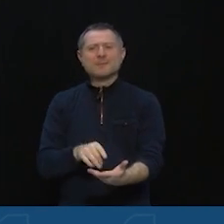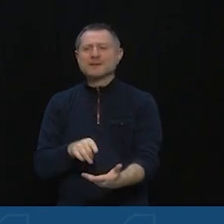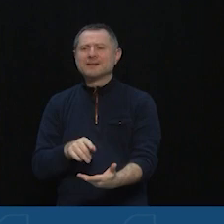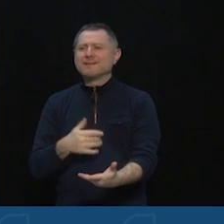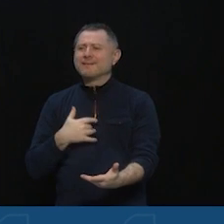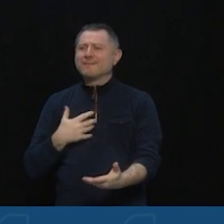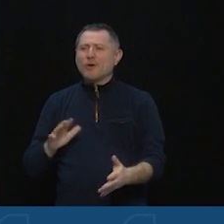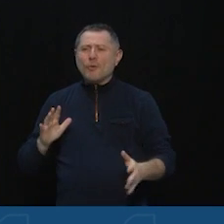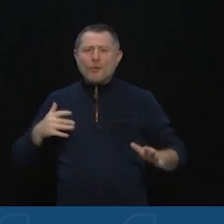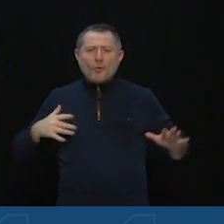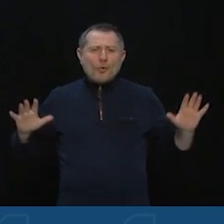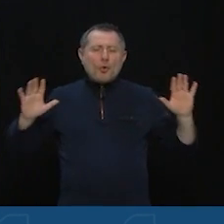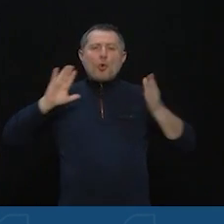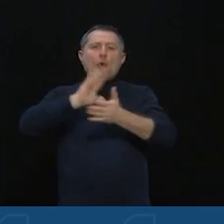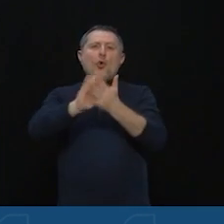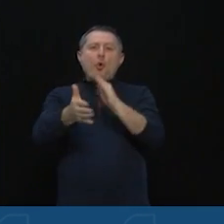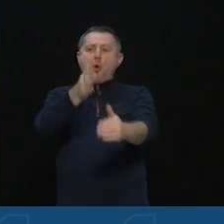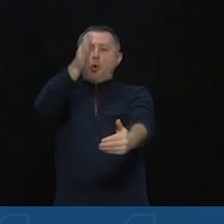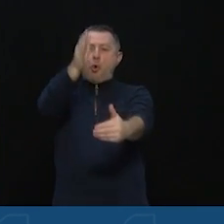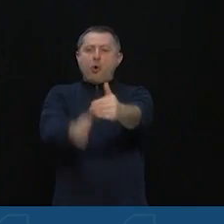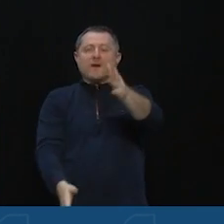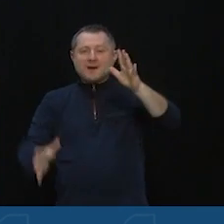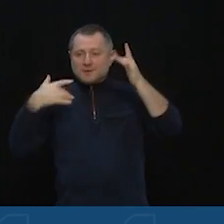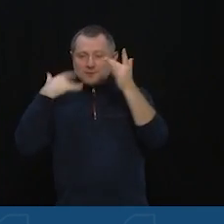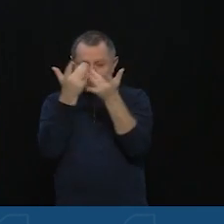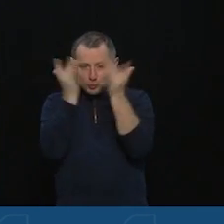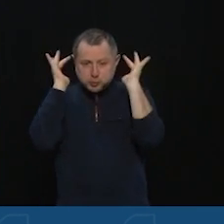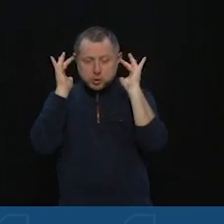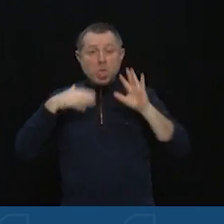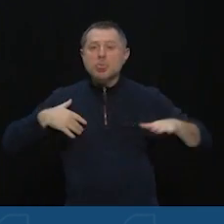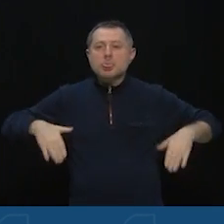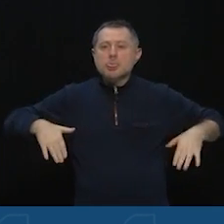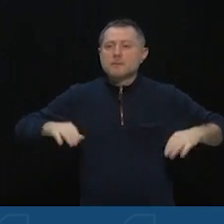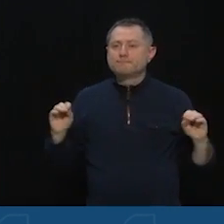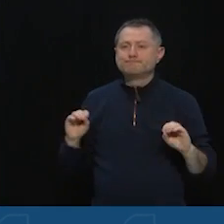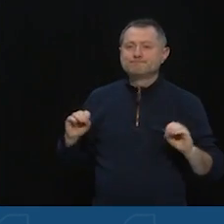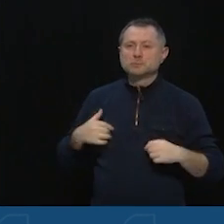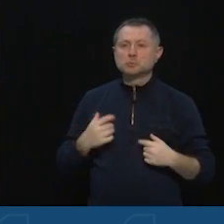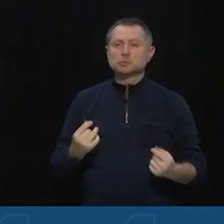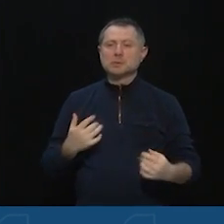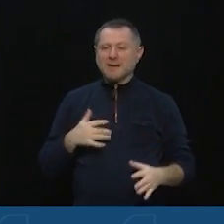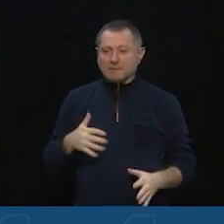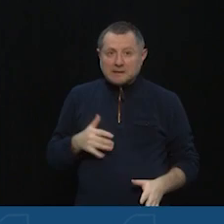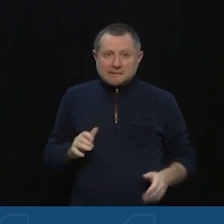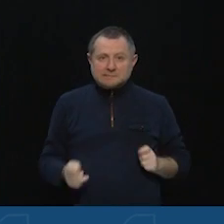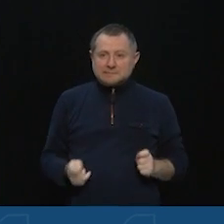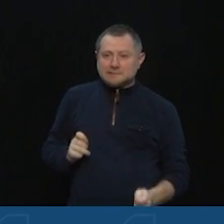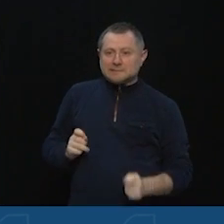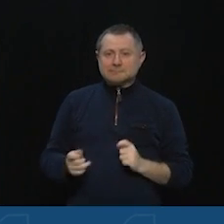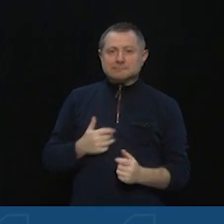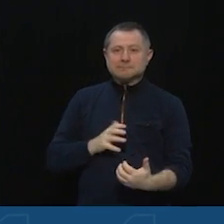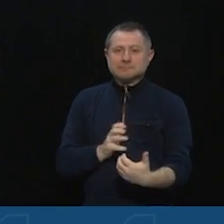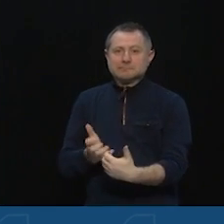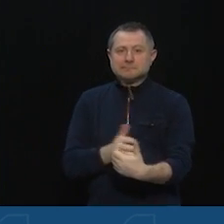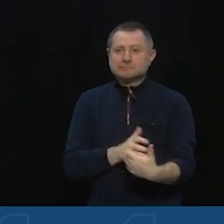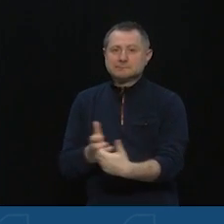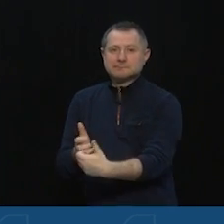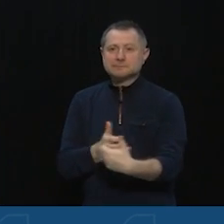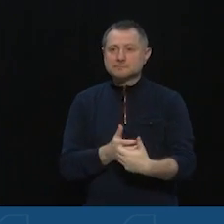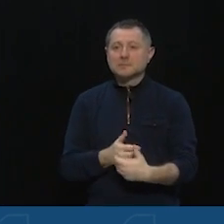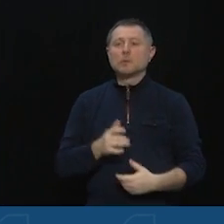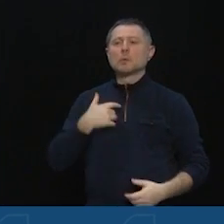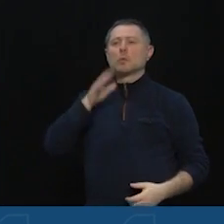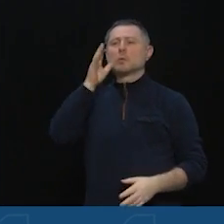it's over. We're in a new phase. We've been adapting to the circumstances and reopening in a way that I still believe should continue.